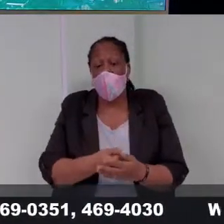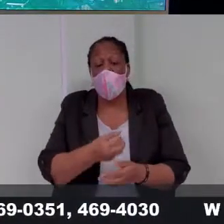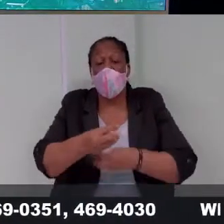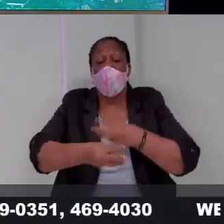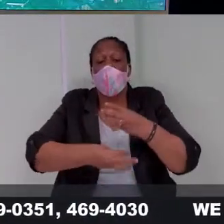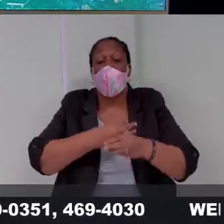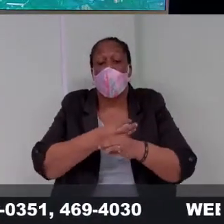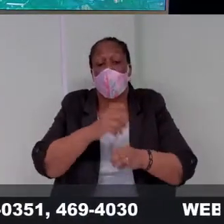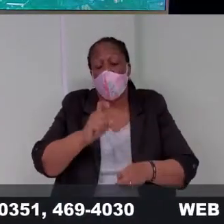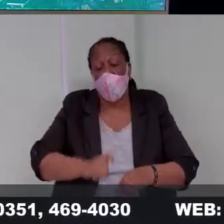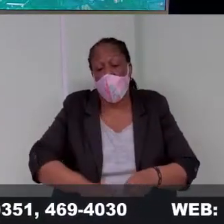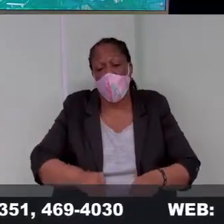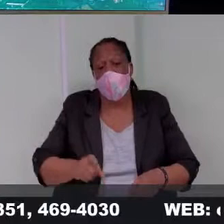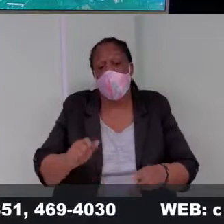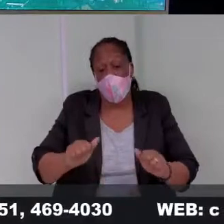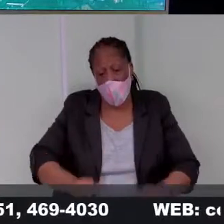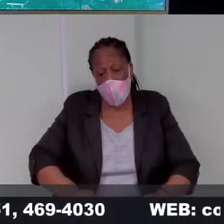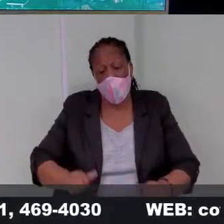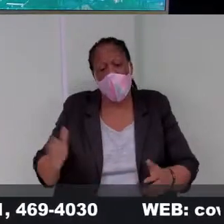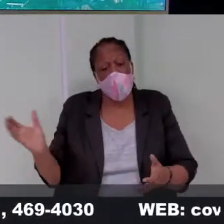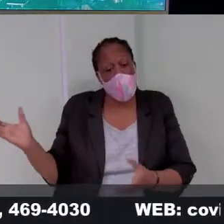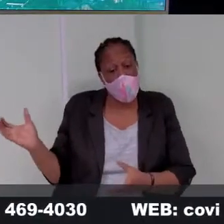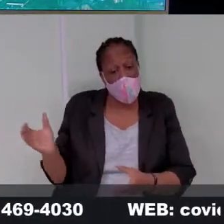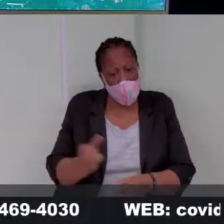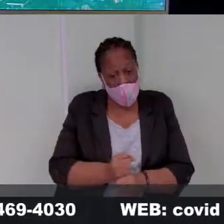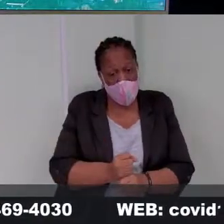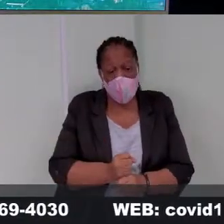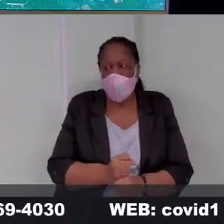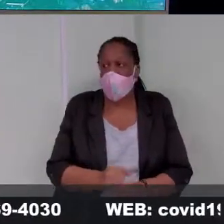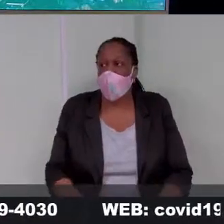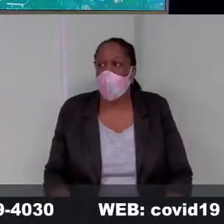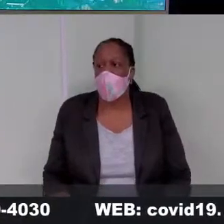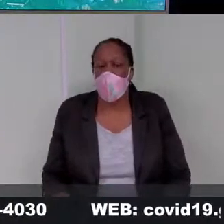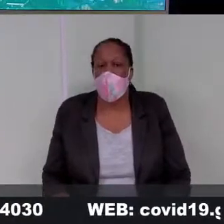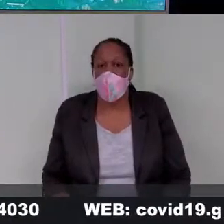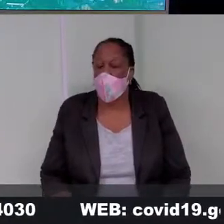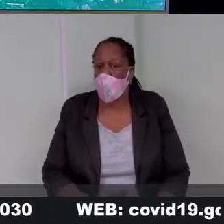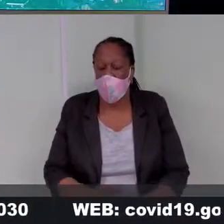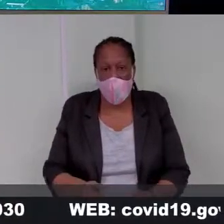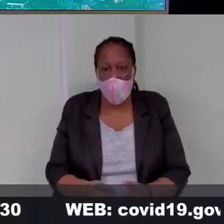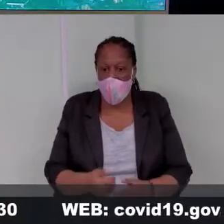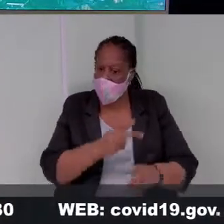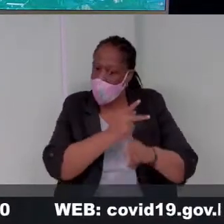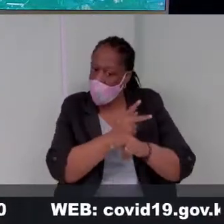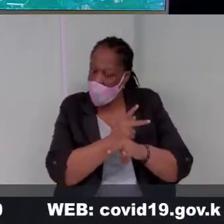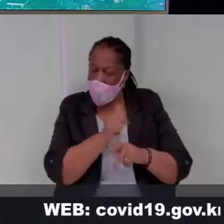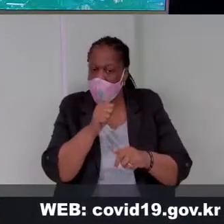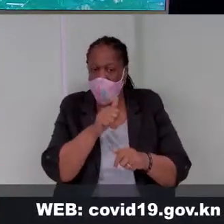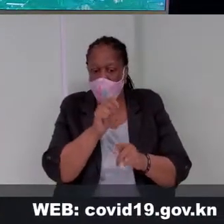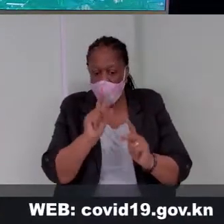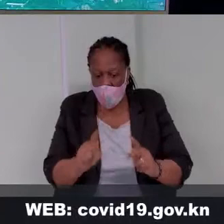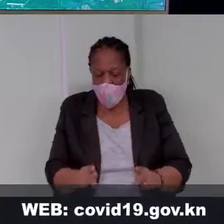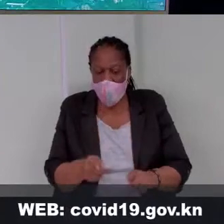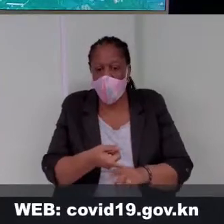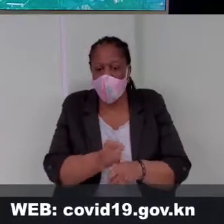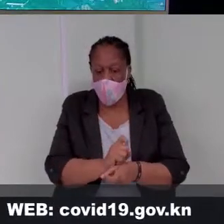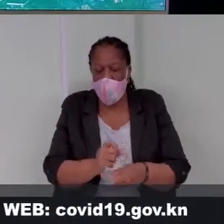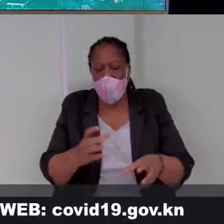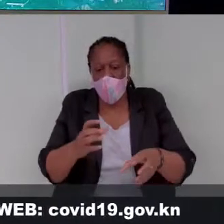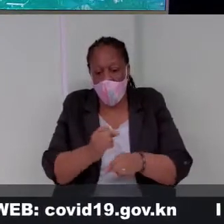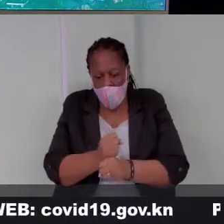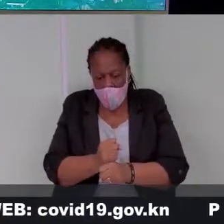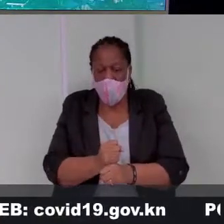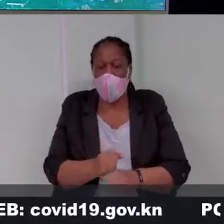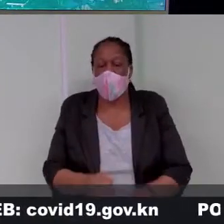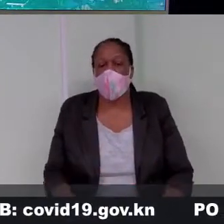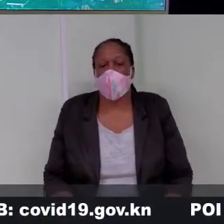off nations, because if these nations had a vaccine and they protected their population, but the low income countries